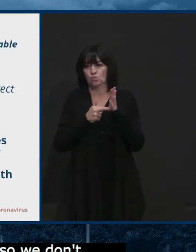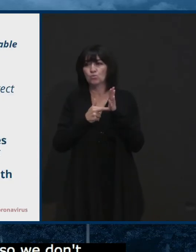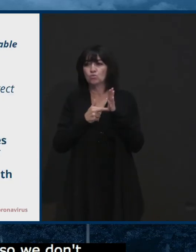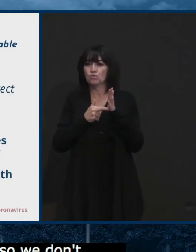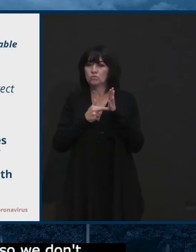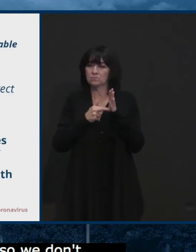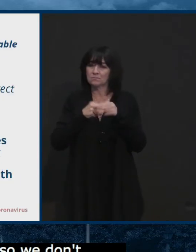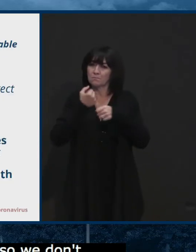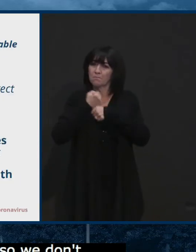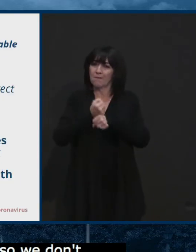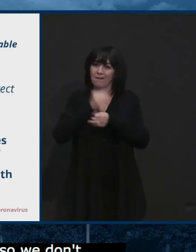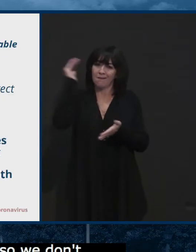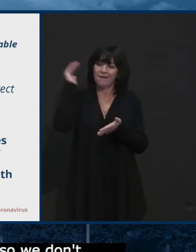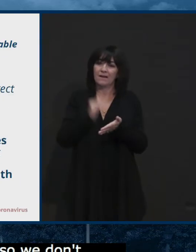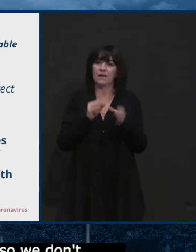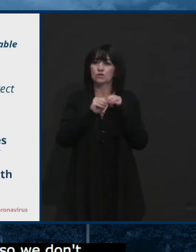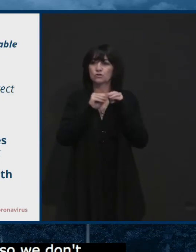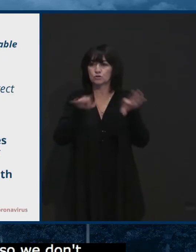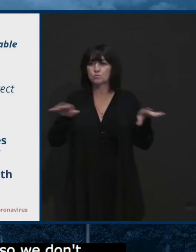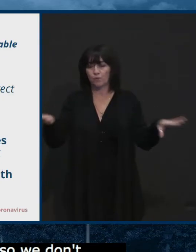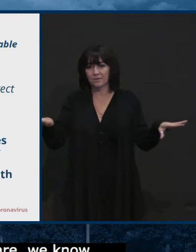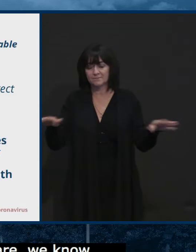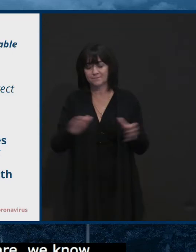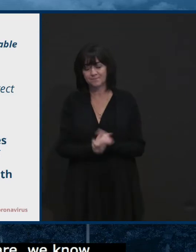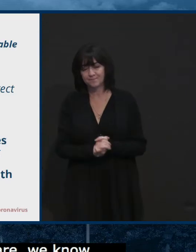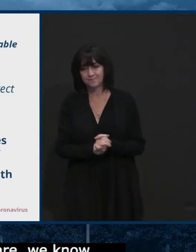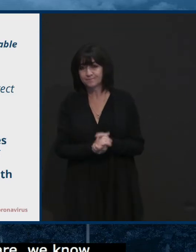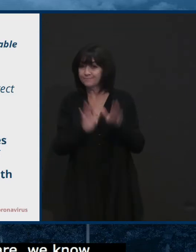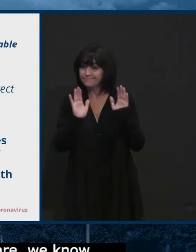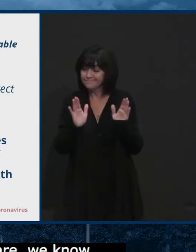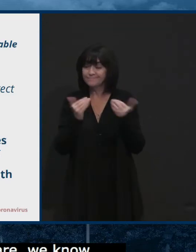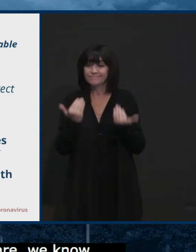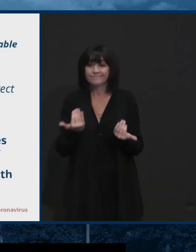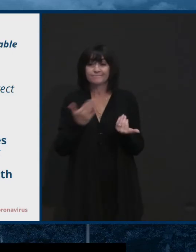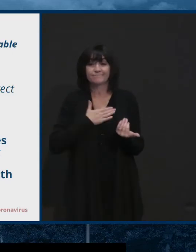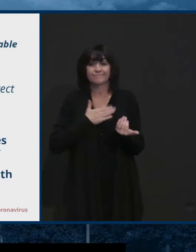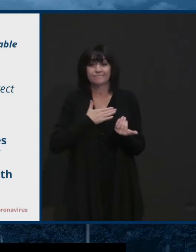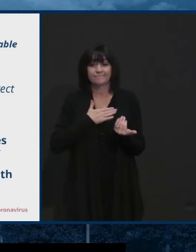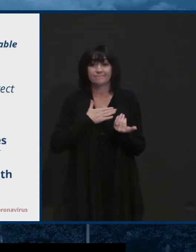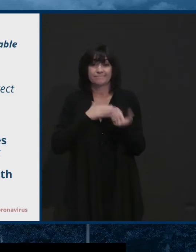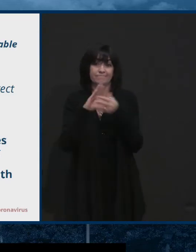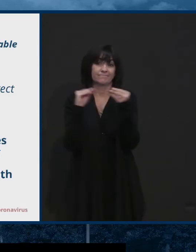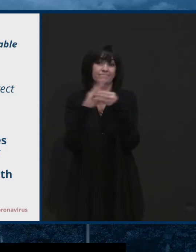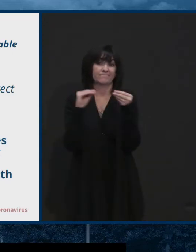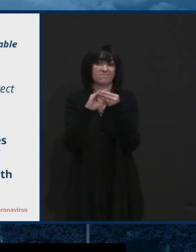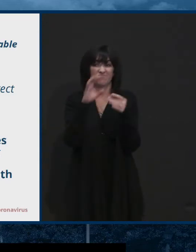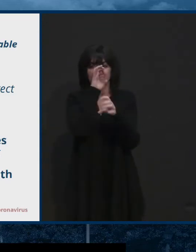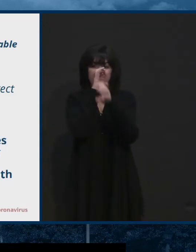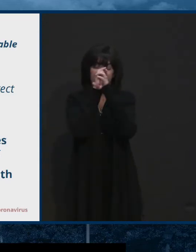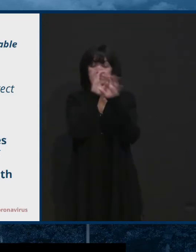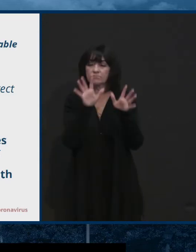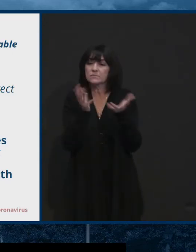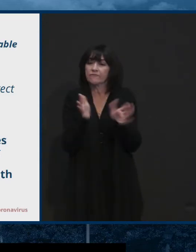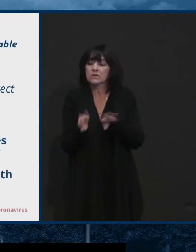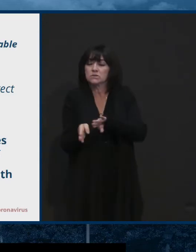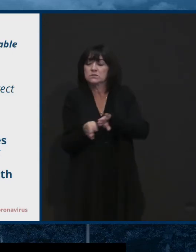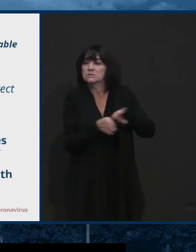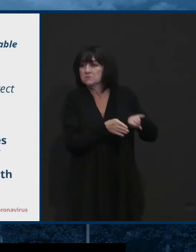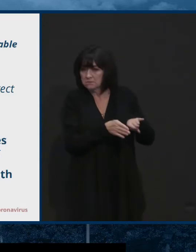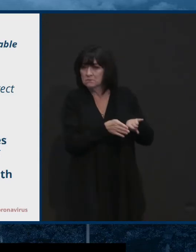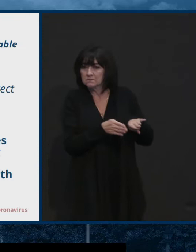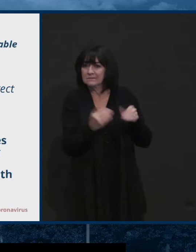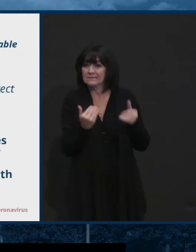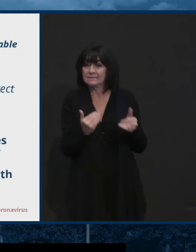So let me shift to something a little bit more positive, which is the vaccine. We got some exciting